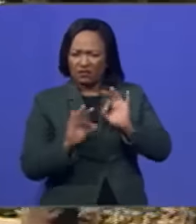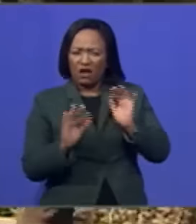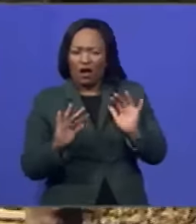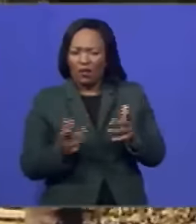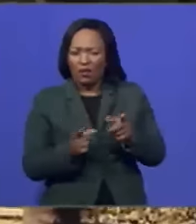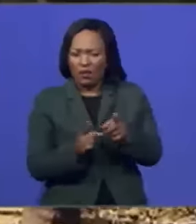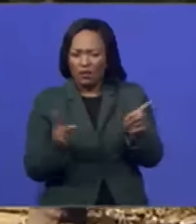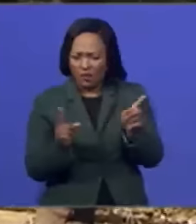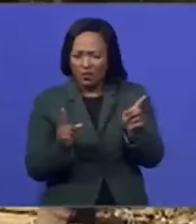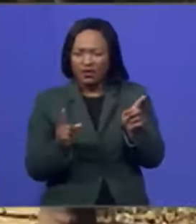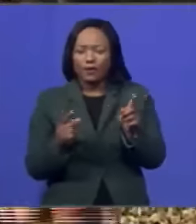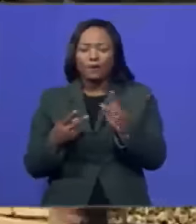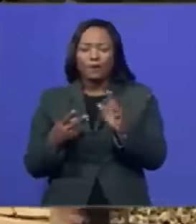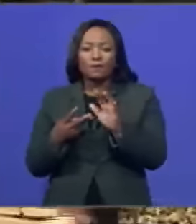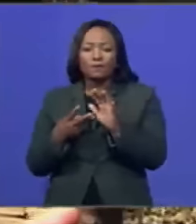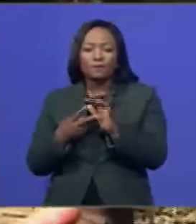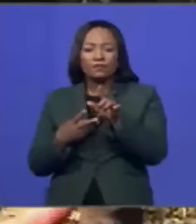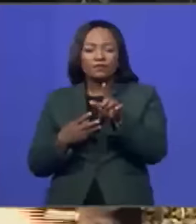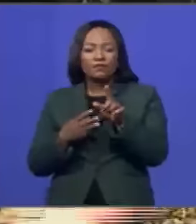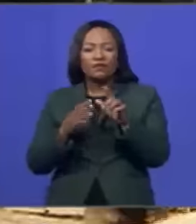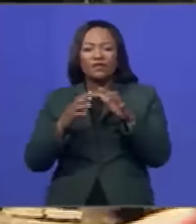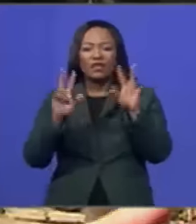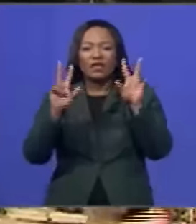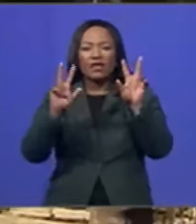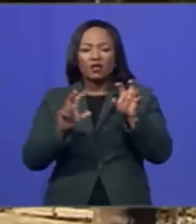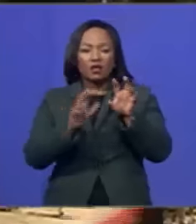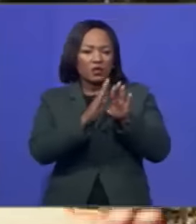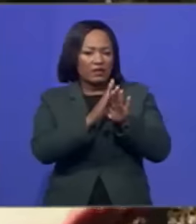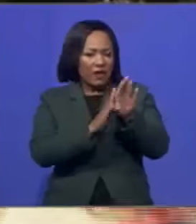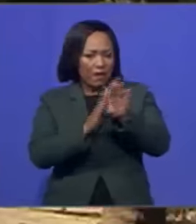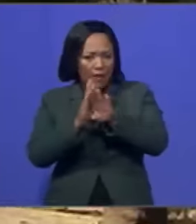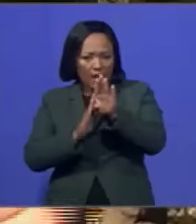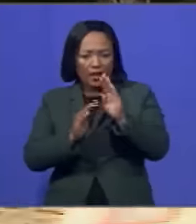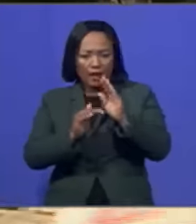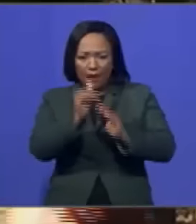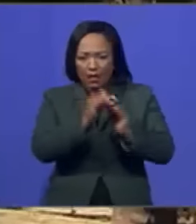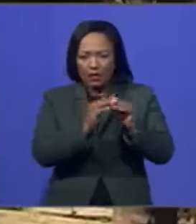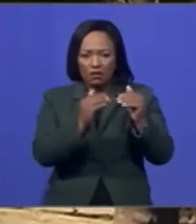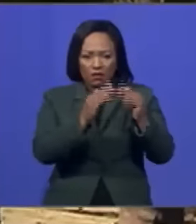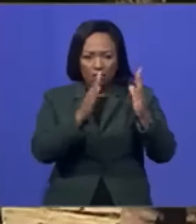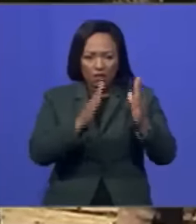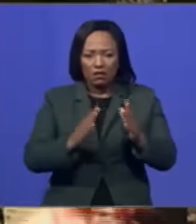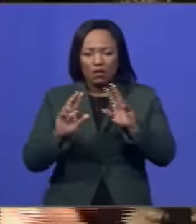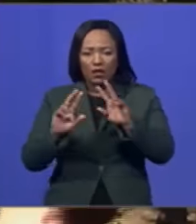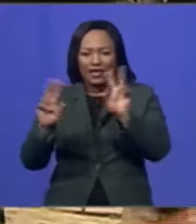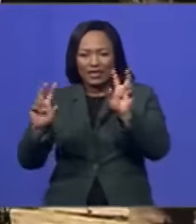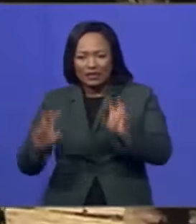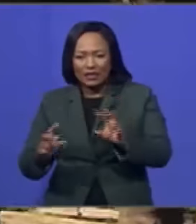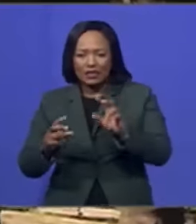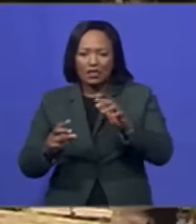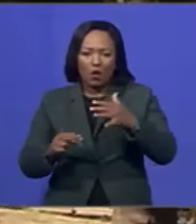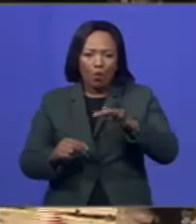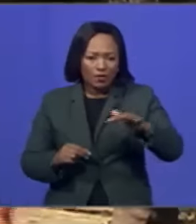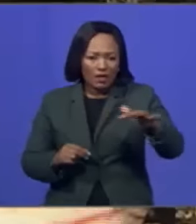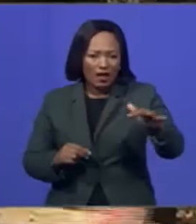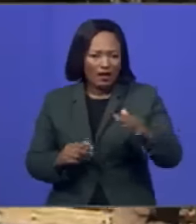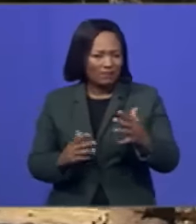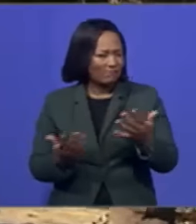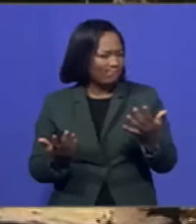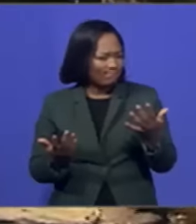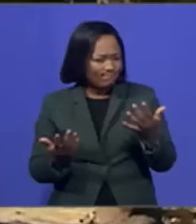of developments, like as I mentioned, issues of electricity, issues of water, that